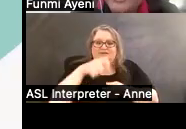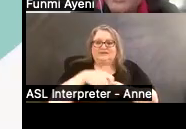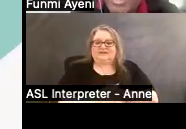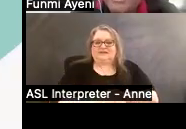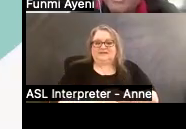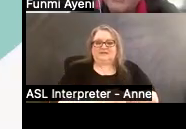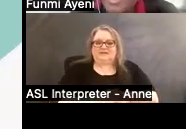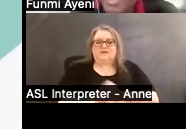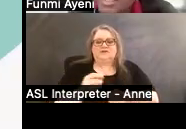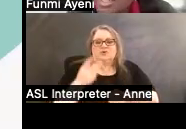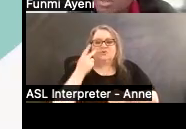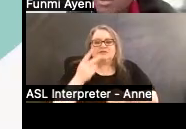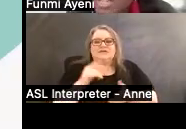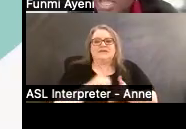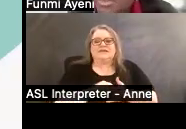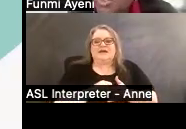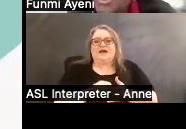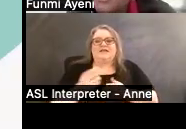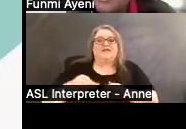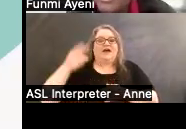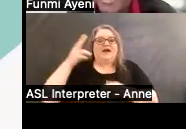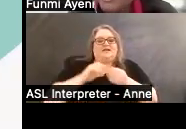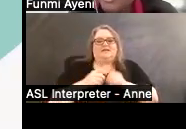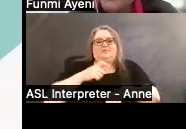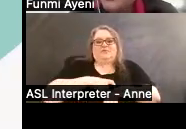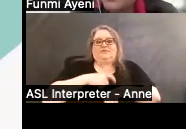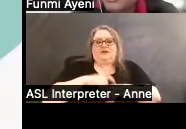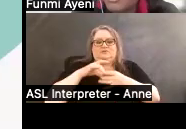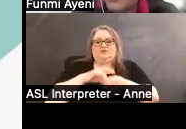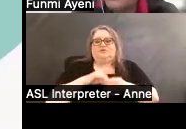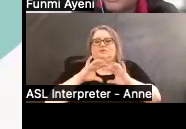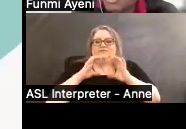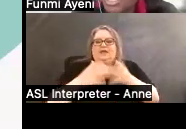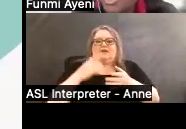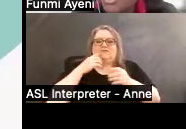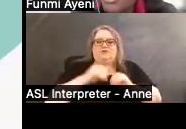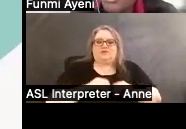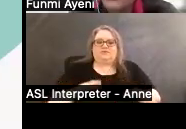see here that the highest number of times in terms of the category of disbursement was